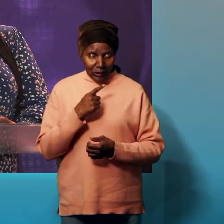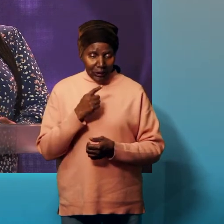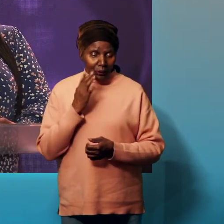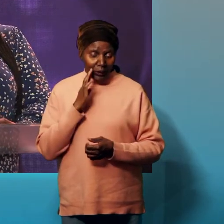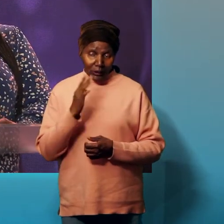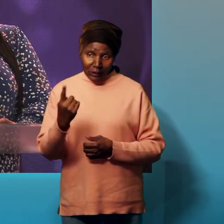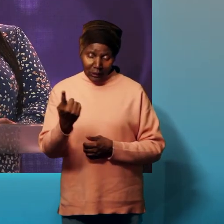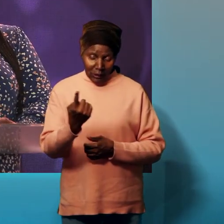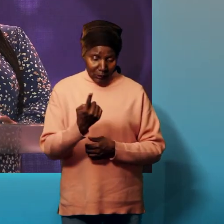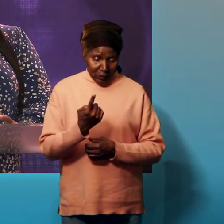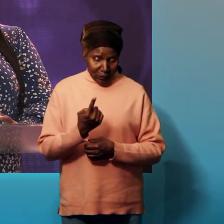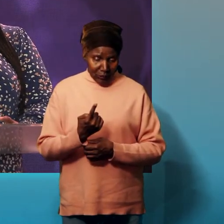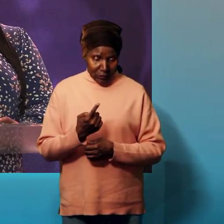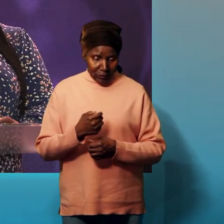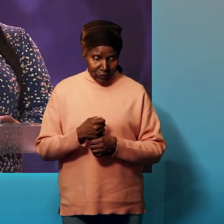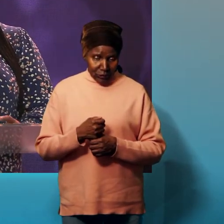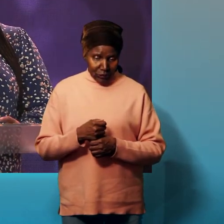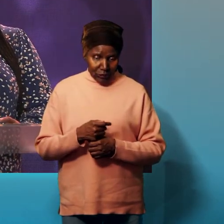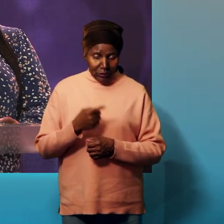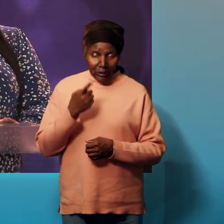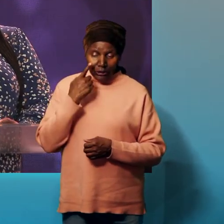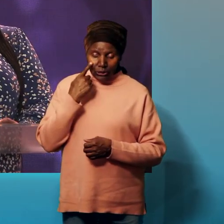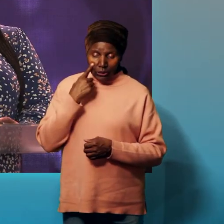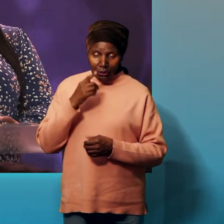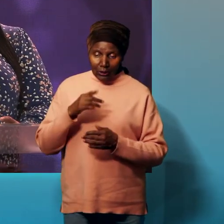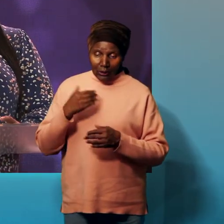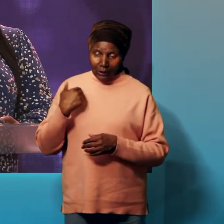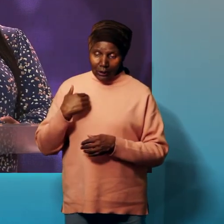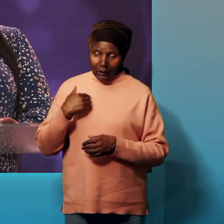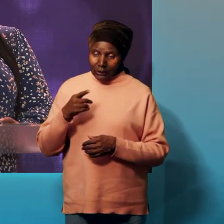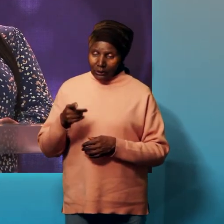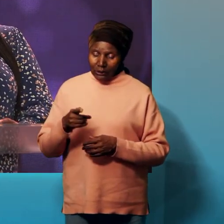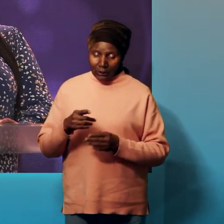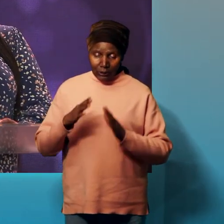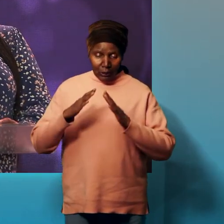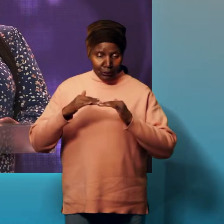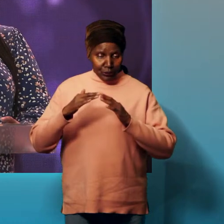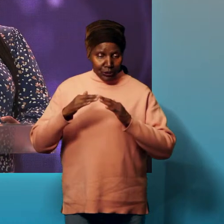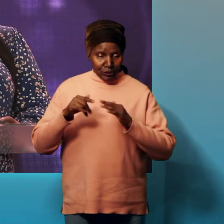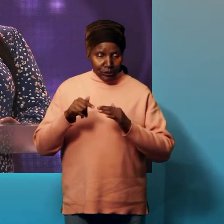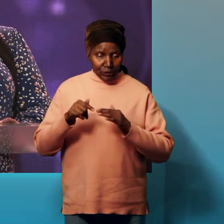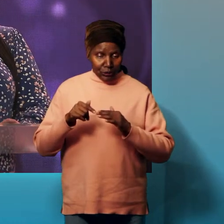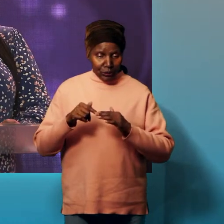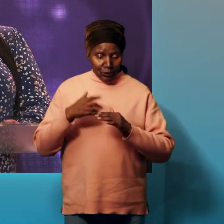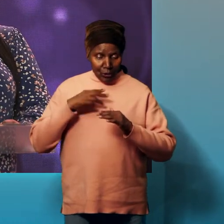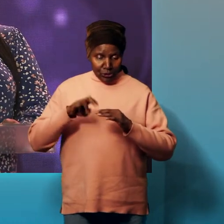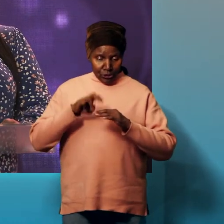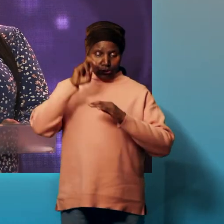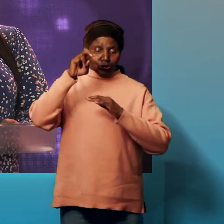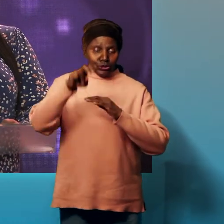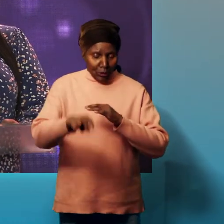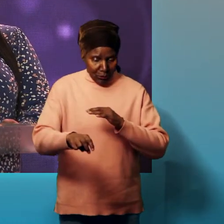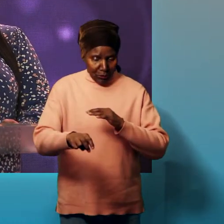here, they saw a lady on a bridge about to jump off.